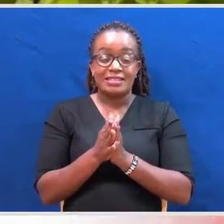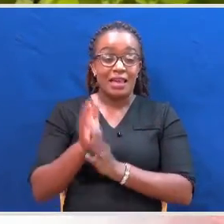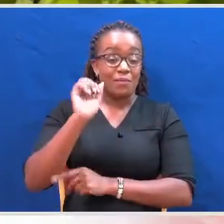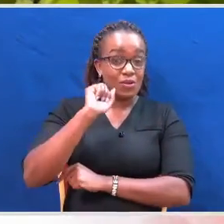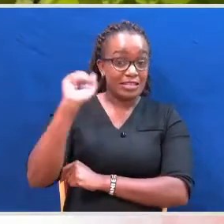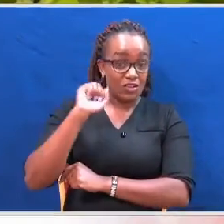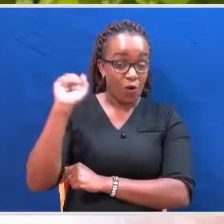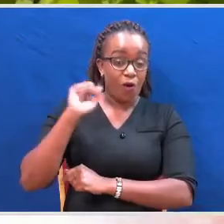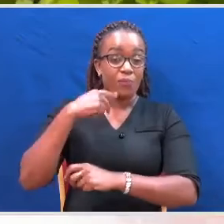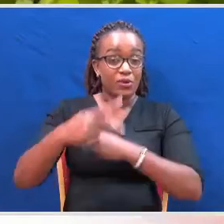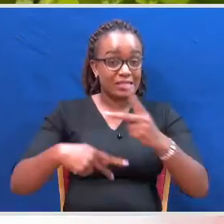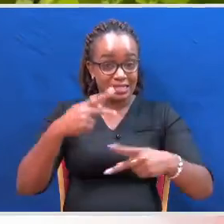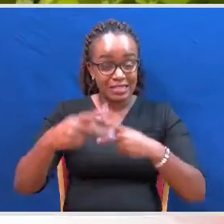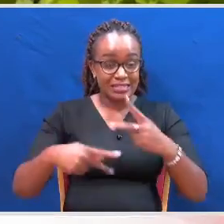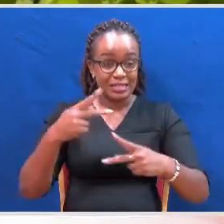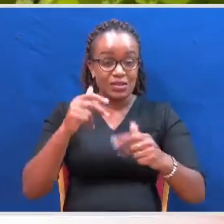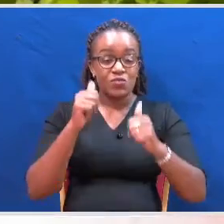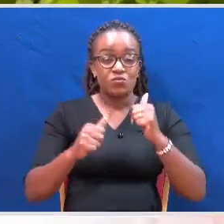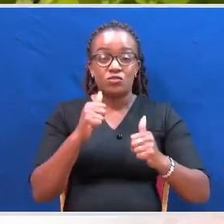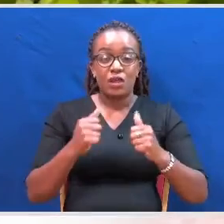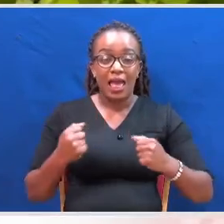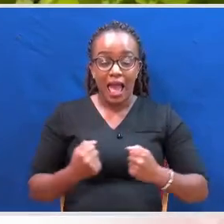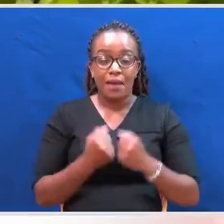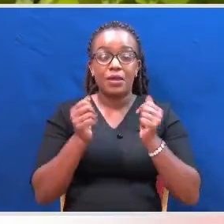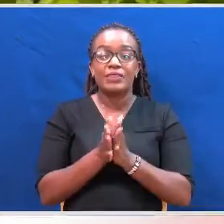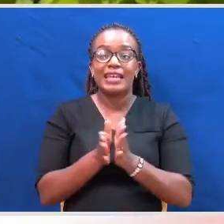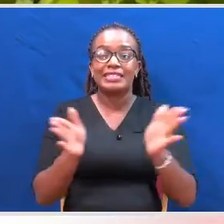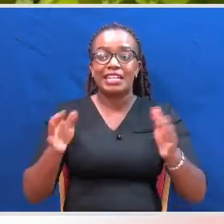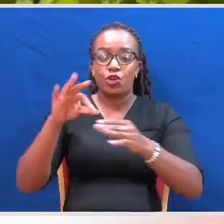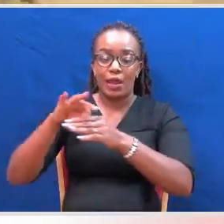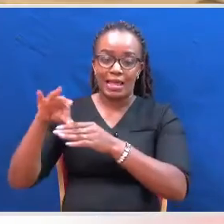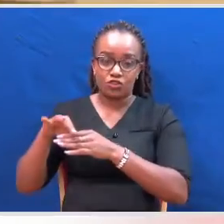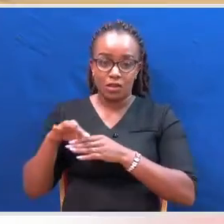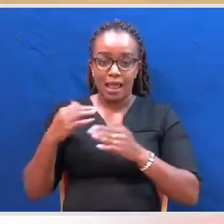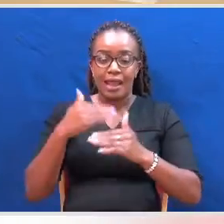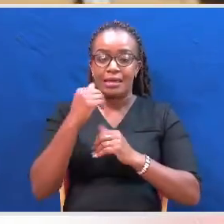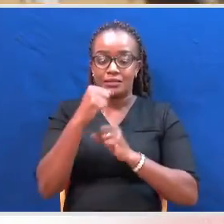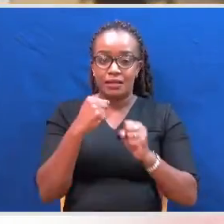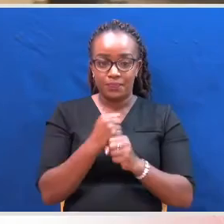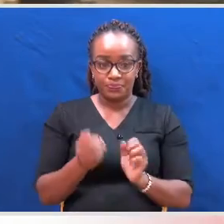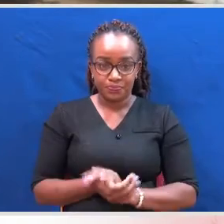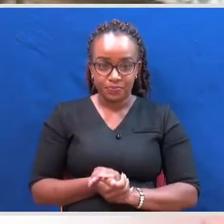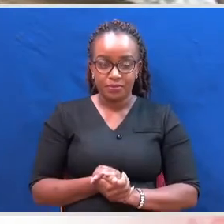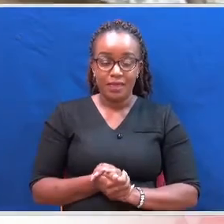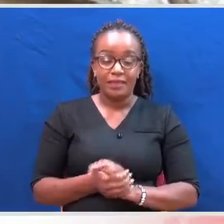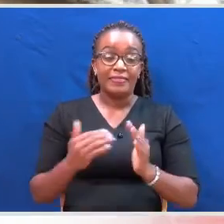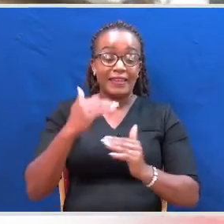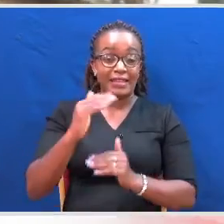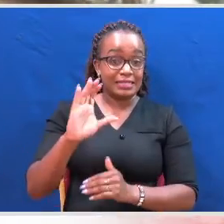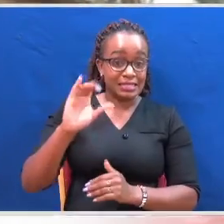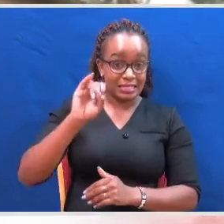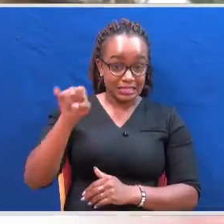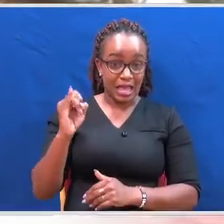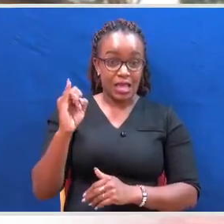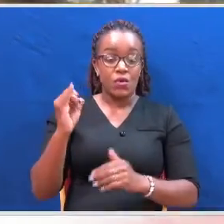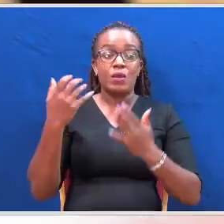political processes that will culminate with the general election in 2022. The incoming Chief Justice will also face